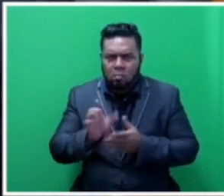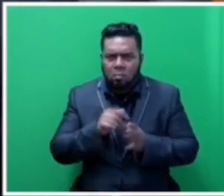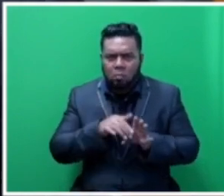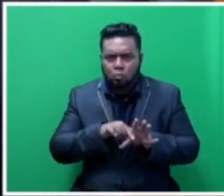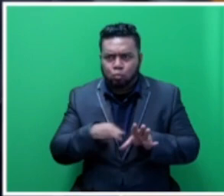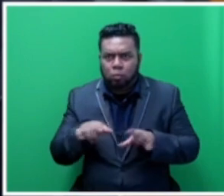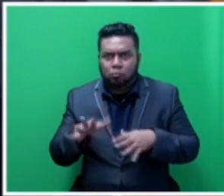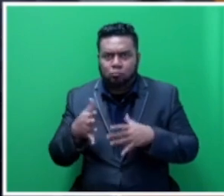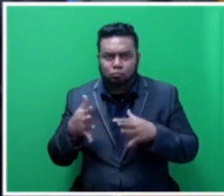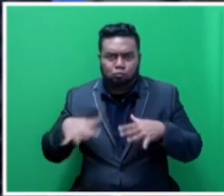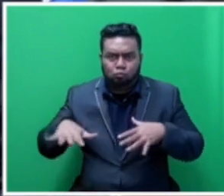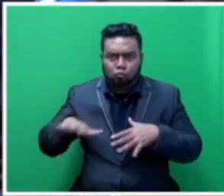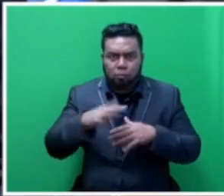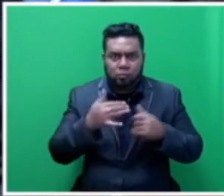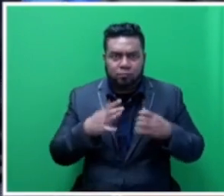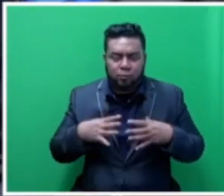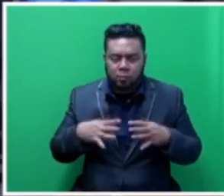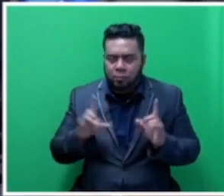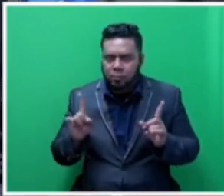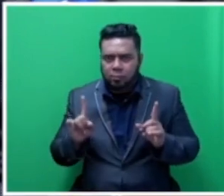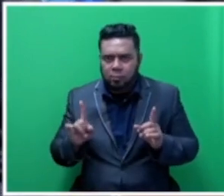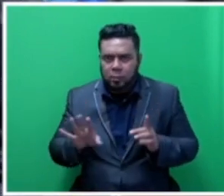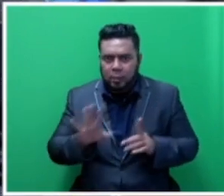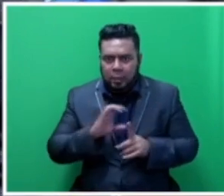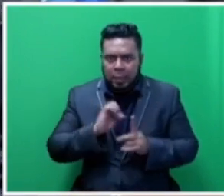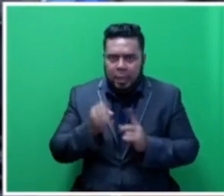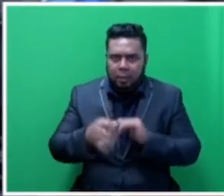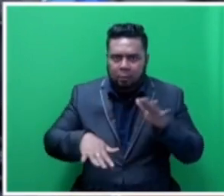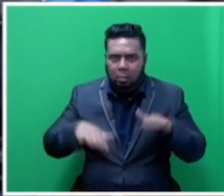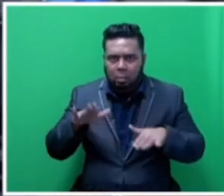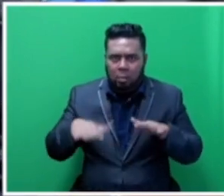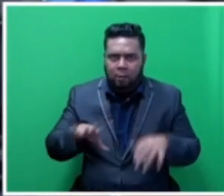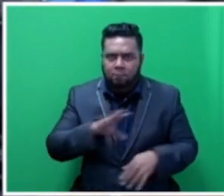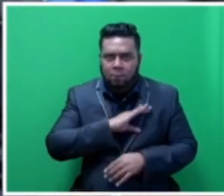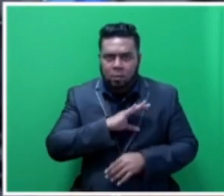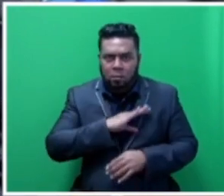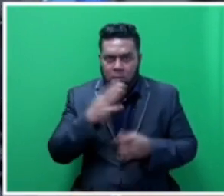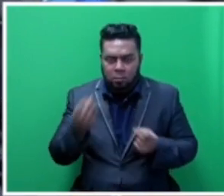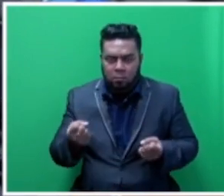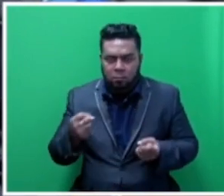Sir, there is an environment of uncertainty, fear,